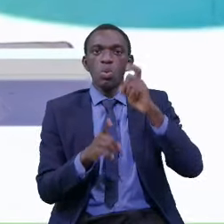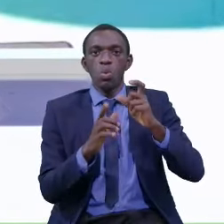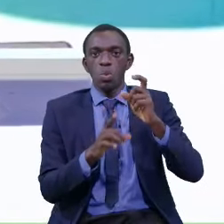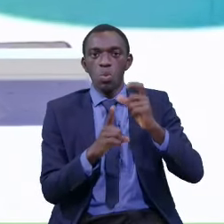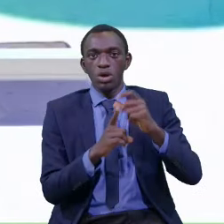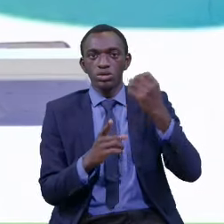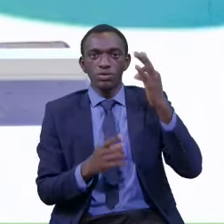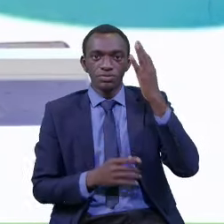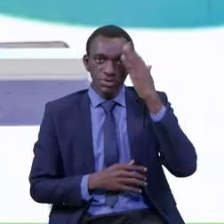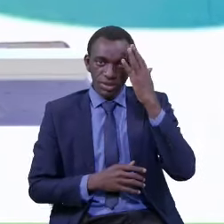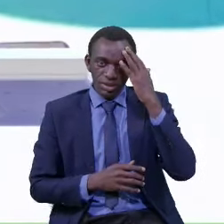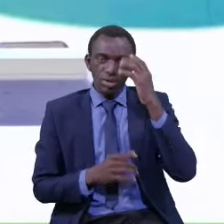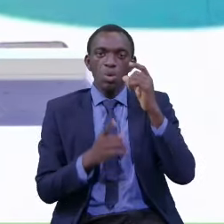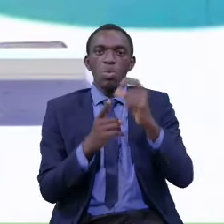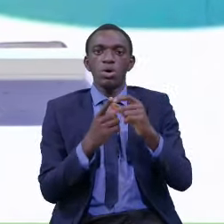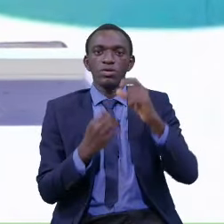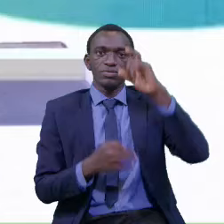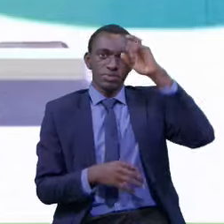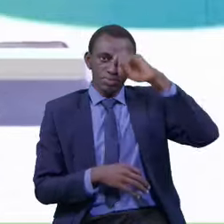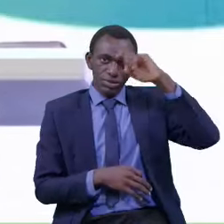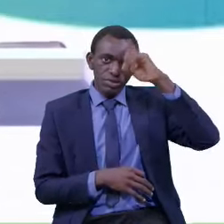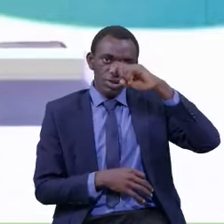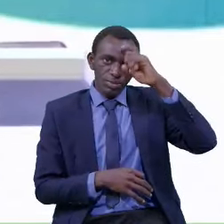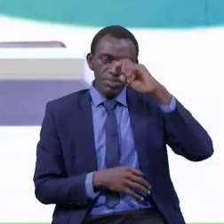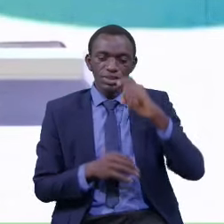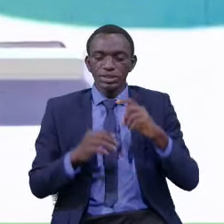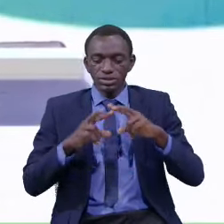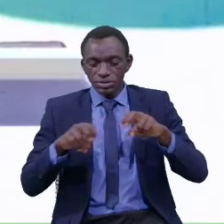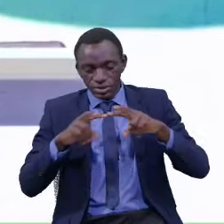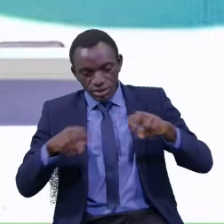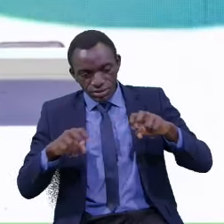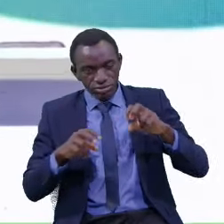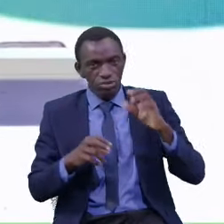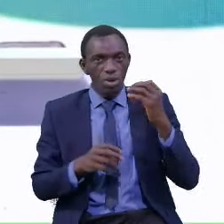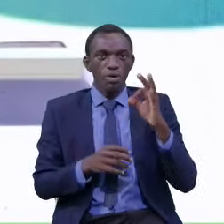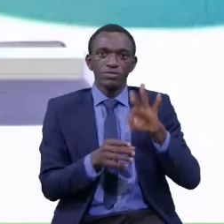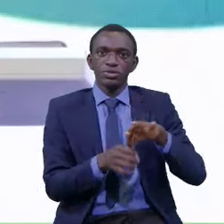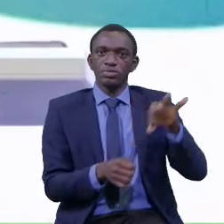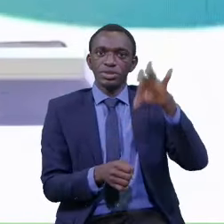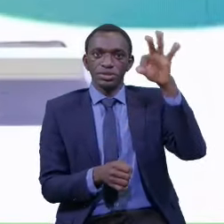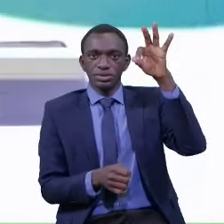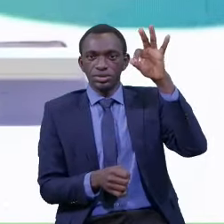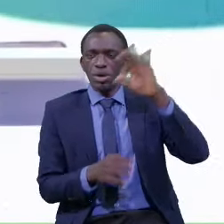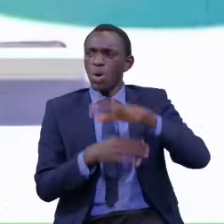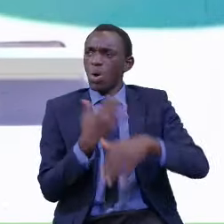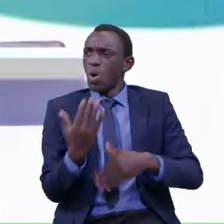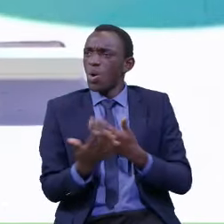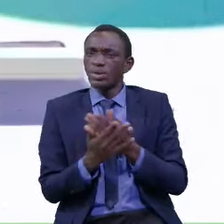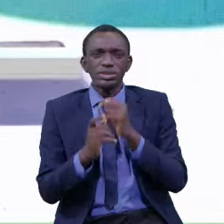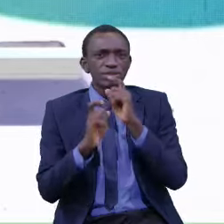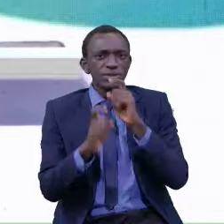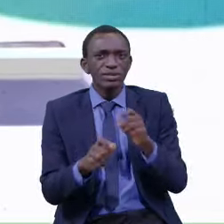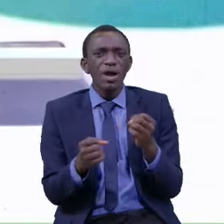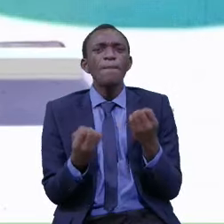of wisdom, discerning of spirit, those gifts, how many of them can